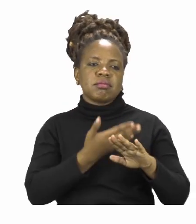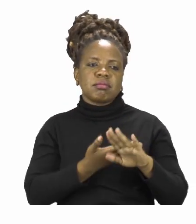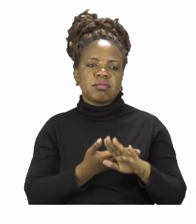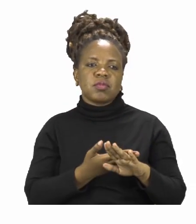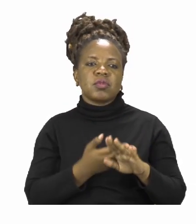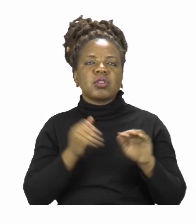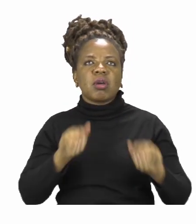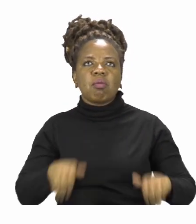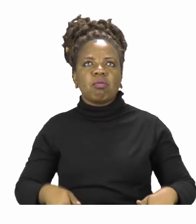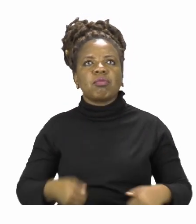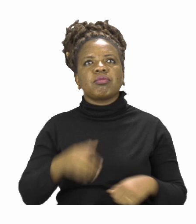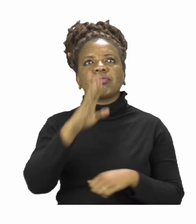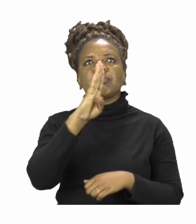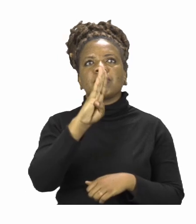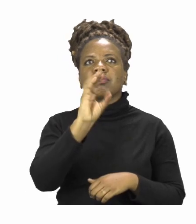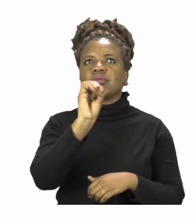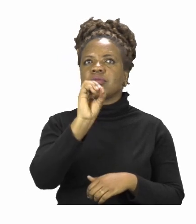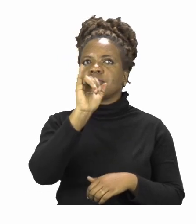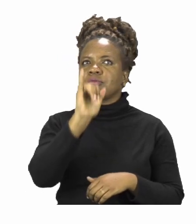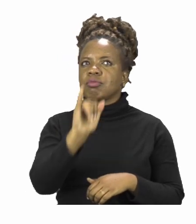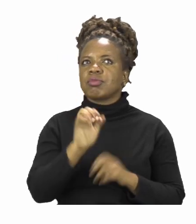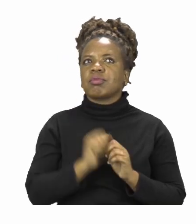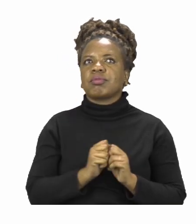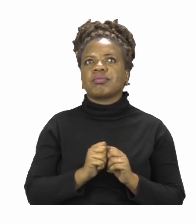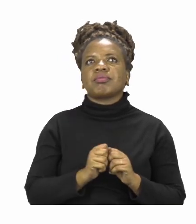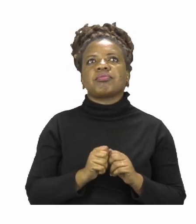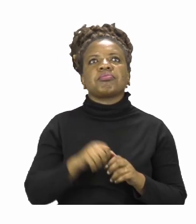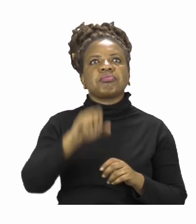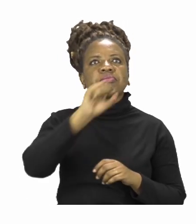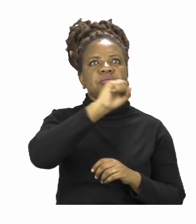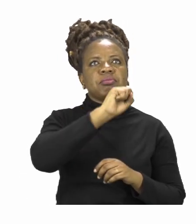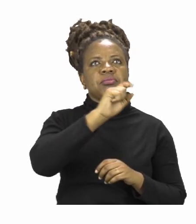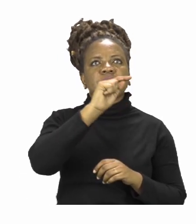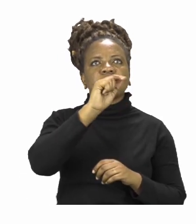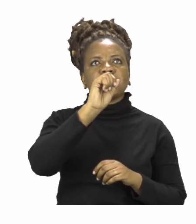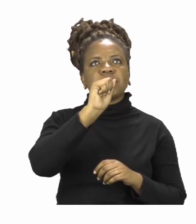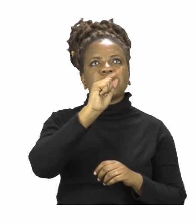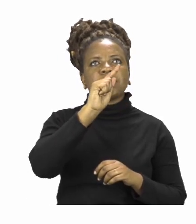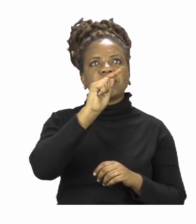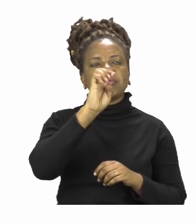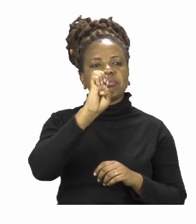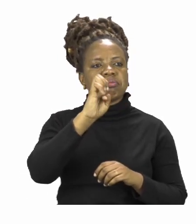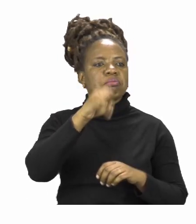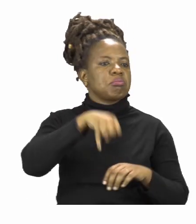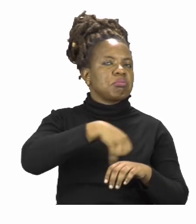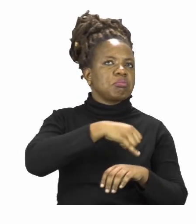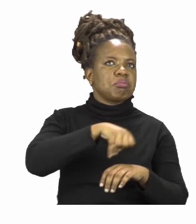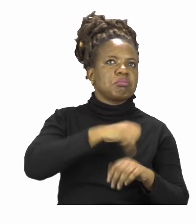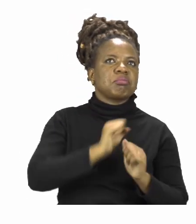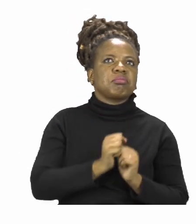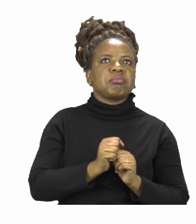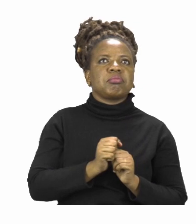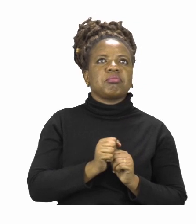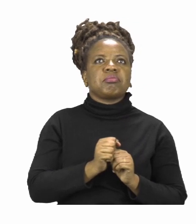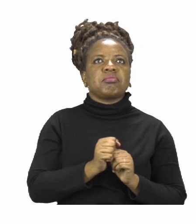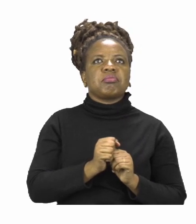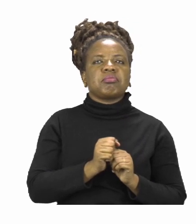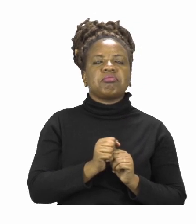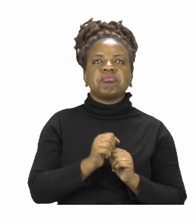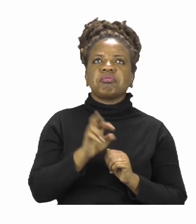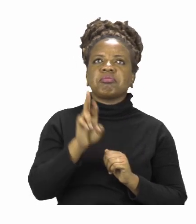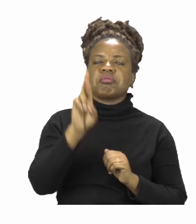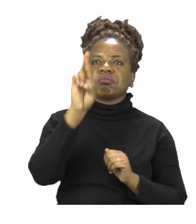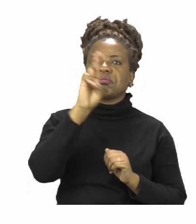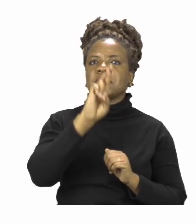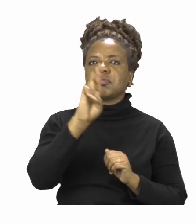like a state or a region, and then a thing like the month,